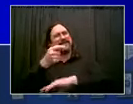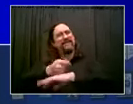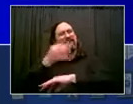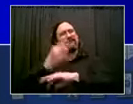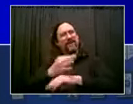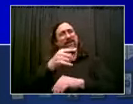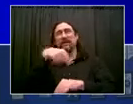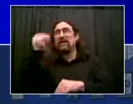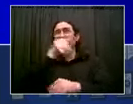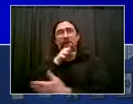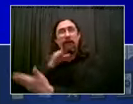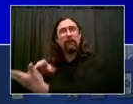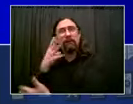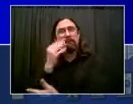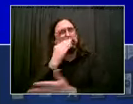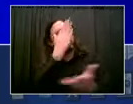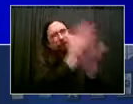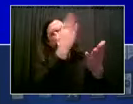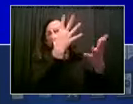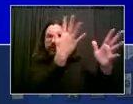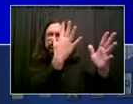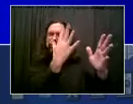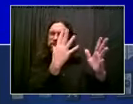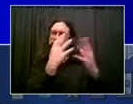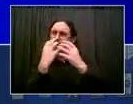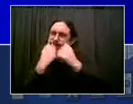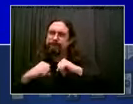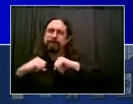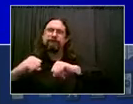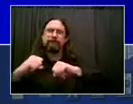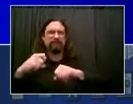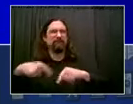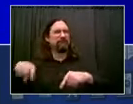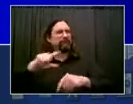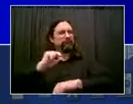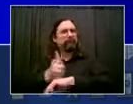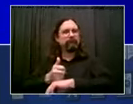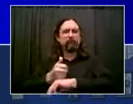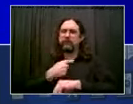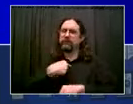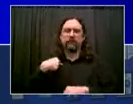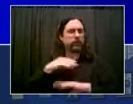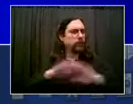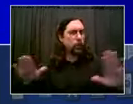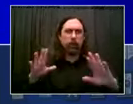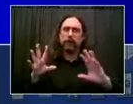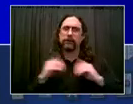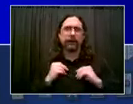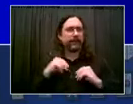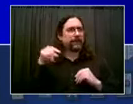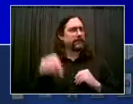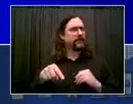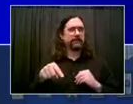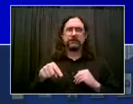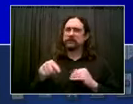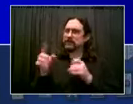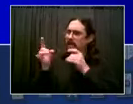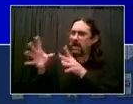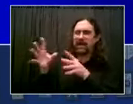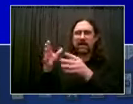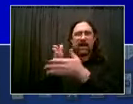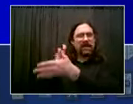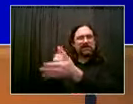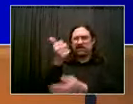out. No place for anti-Semitism in New York City. Okay, now, a lot of important news